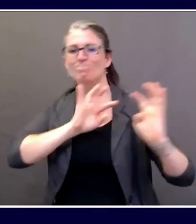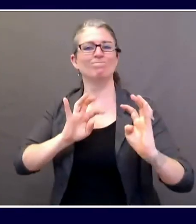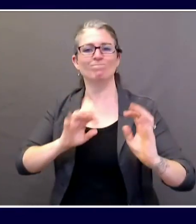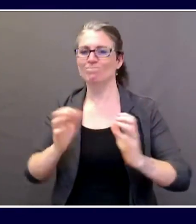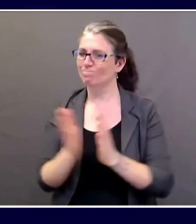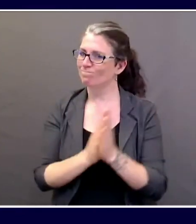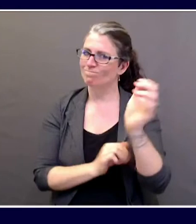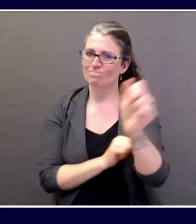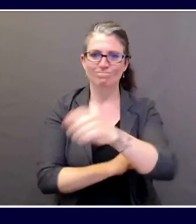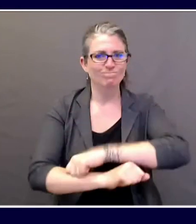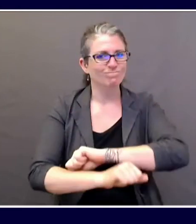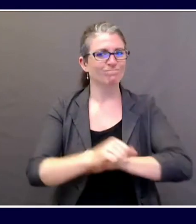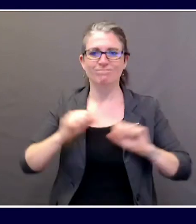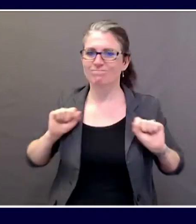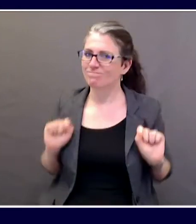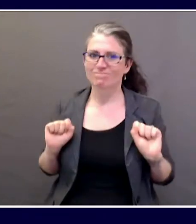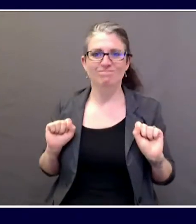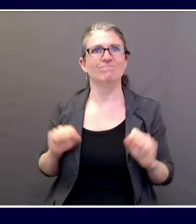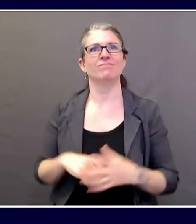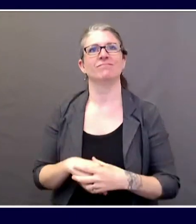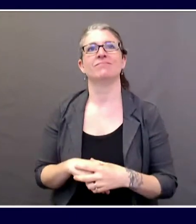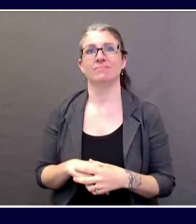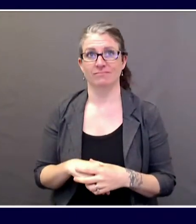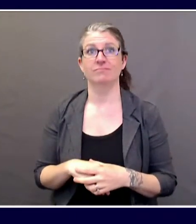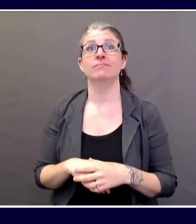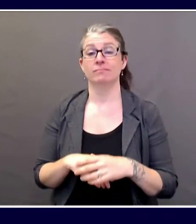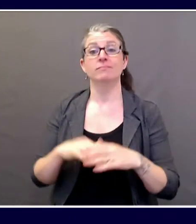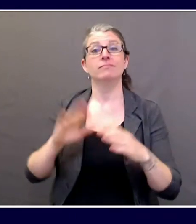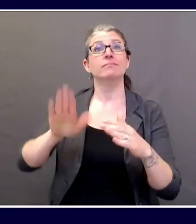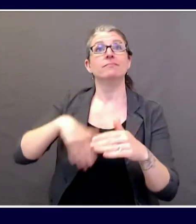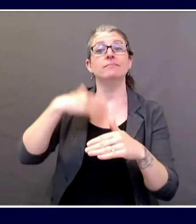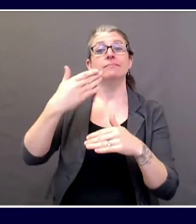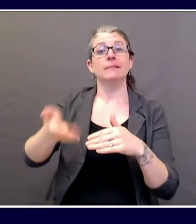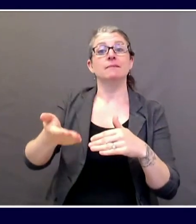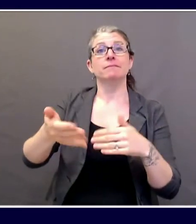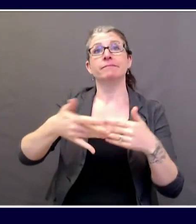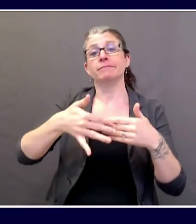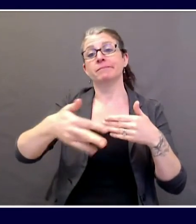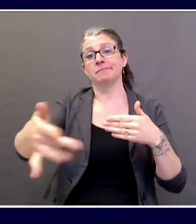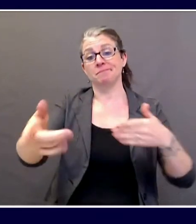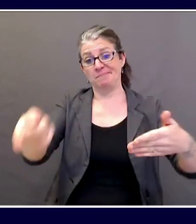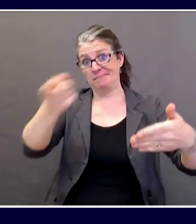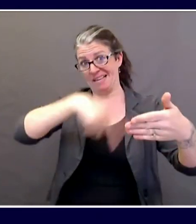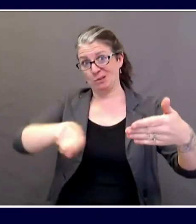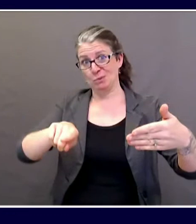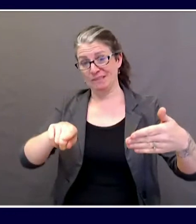into the state. From the federal government, Maine has been allocated